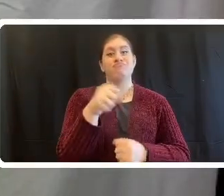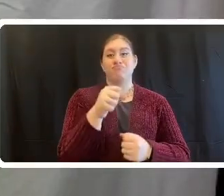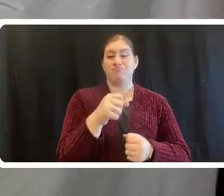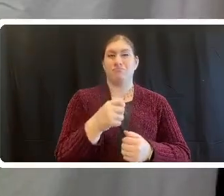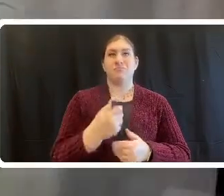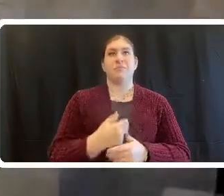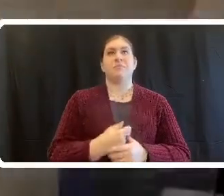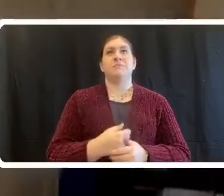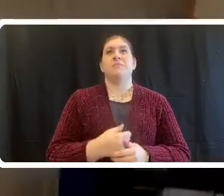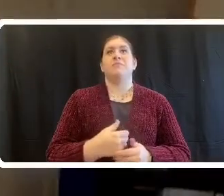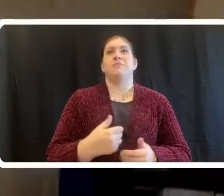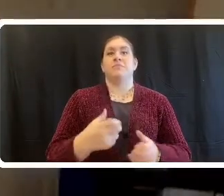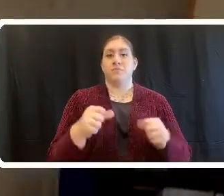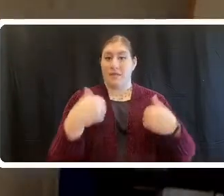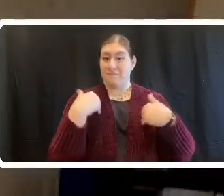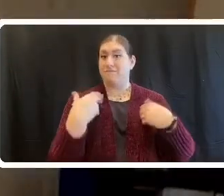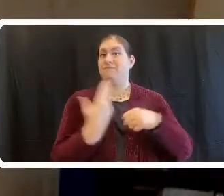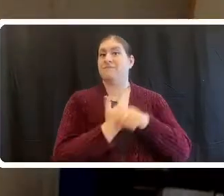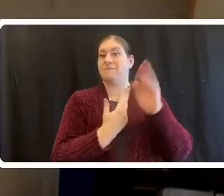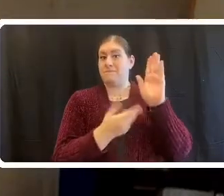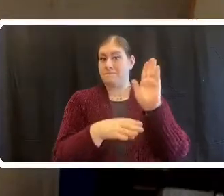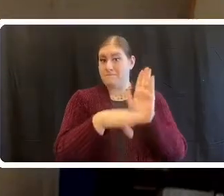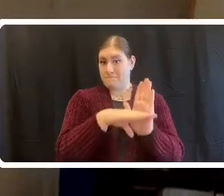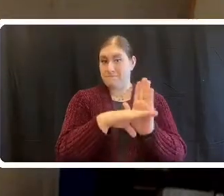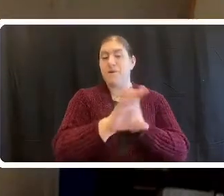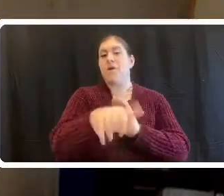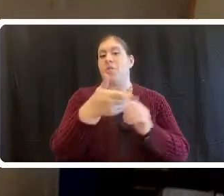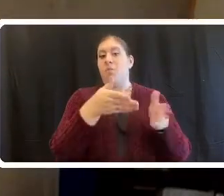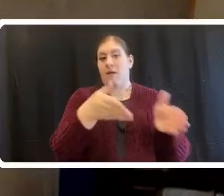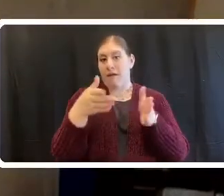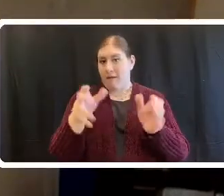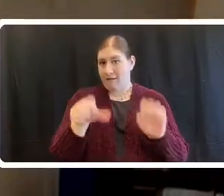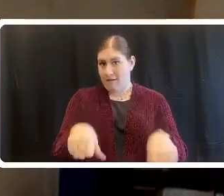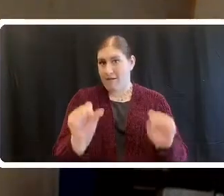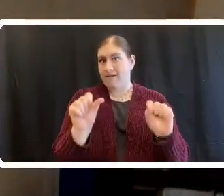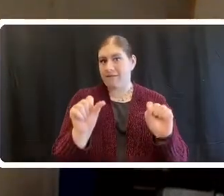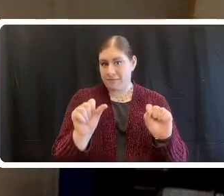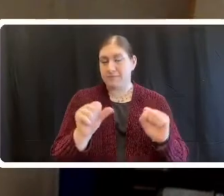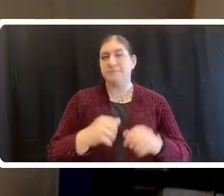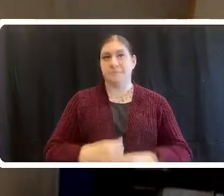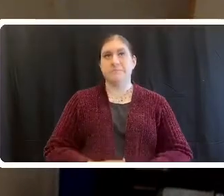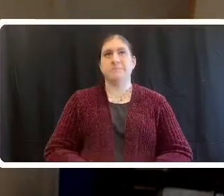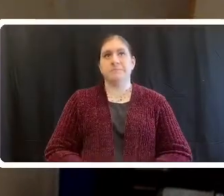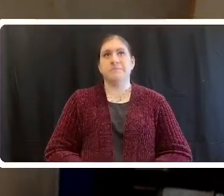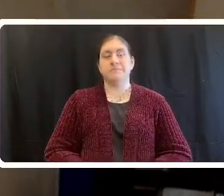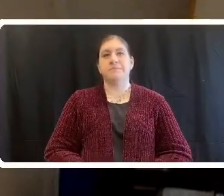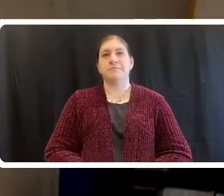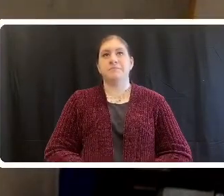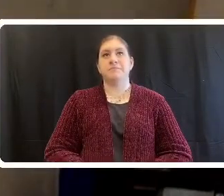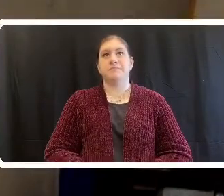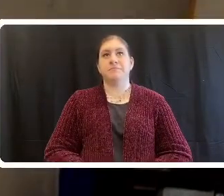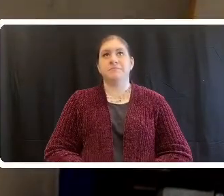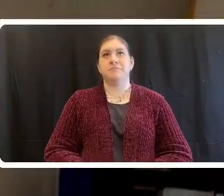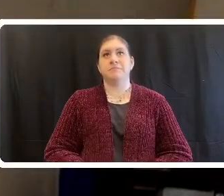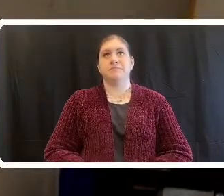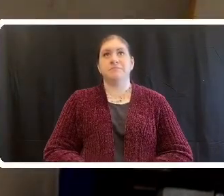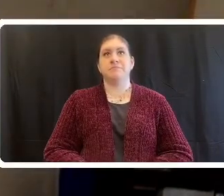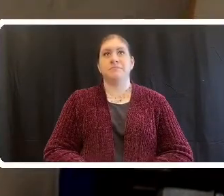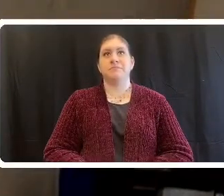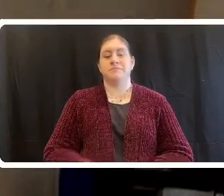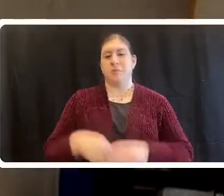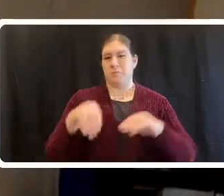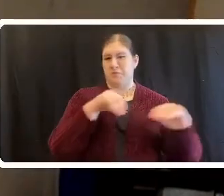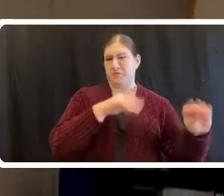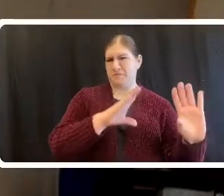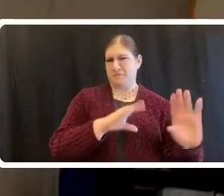you have this here. Now, there are other ways to do things, of course. Here, and we'll just push that over a little